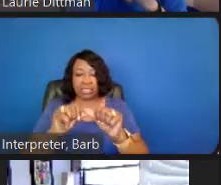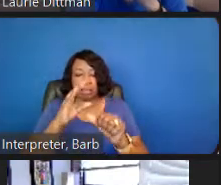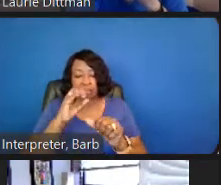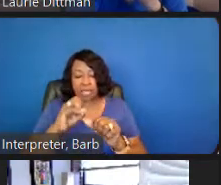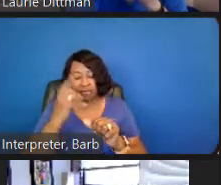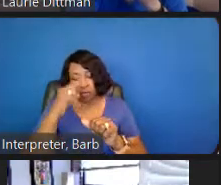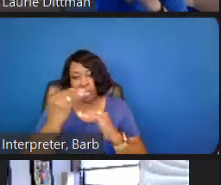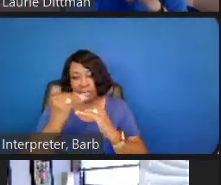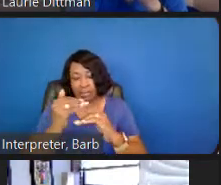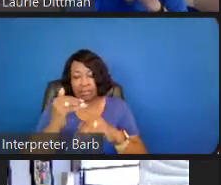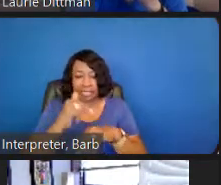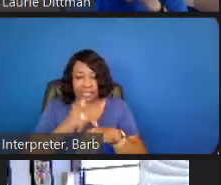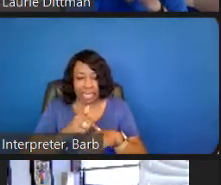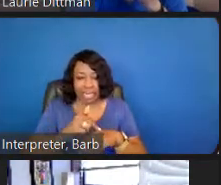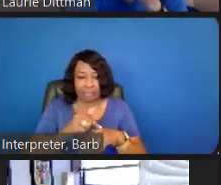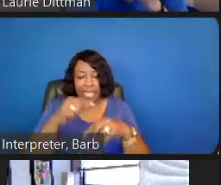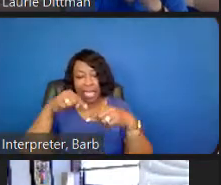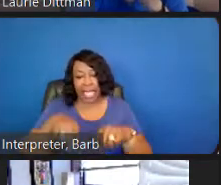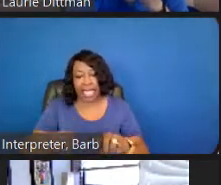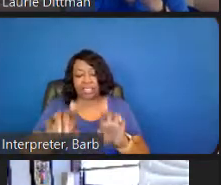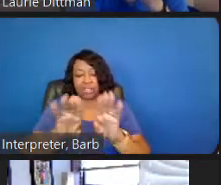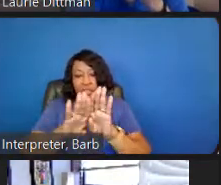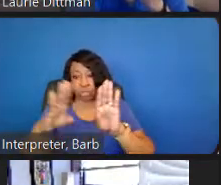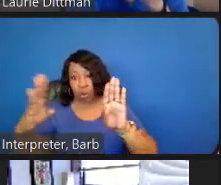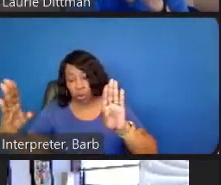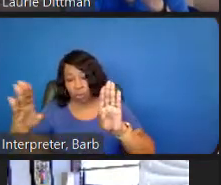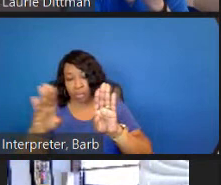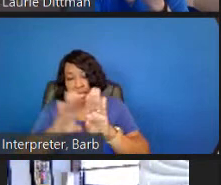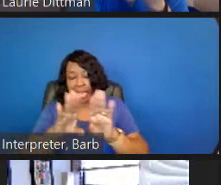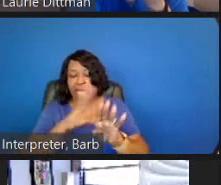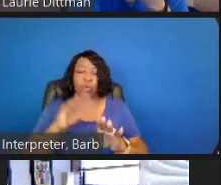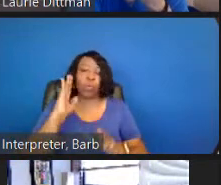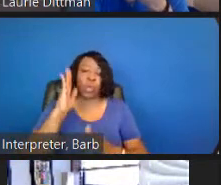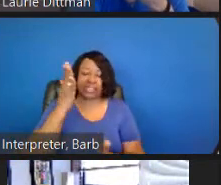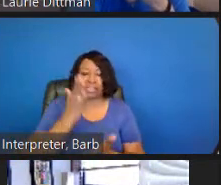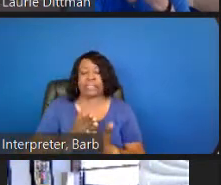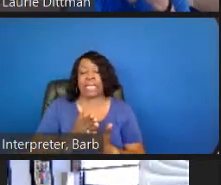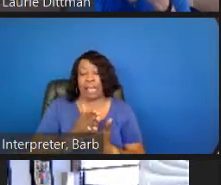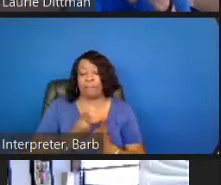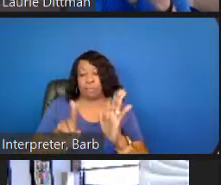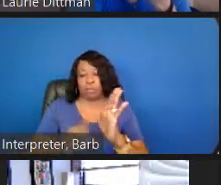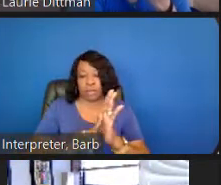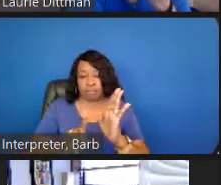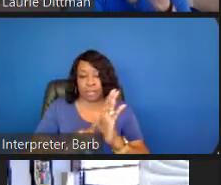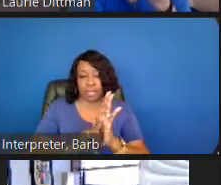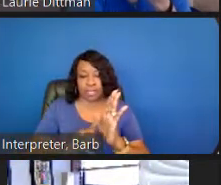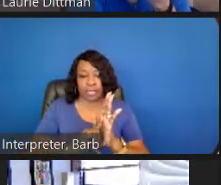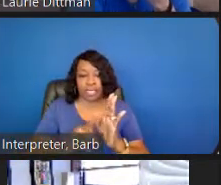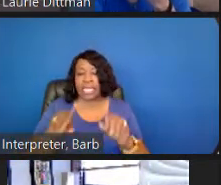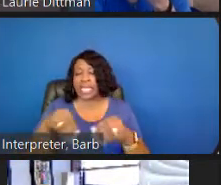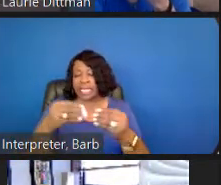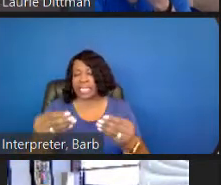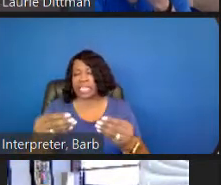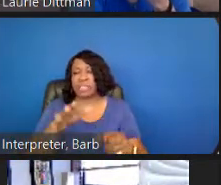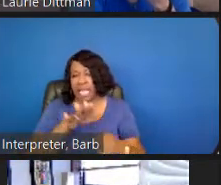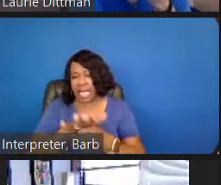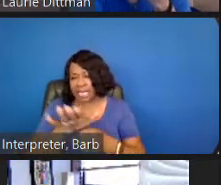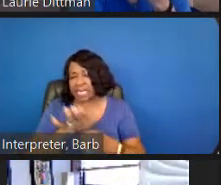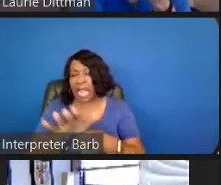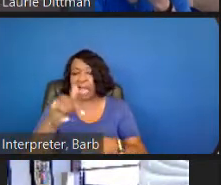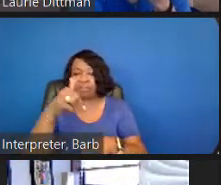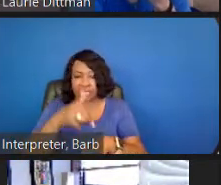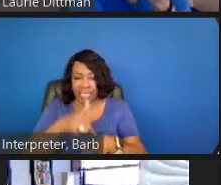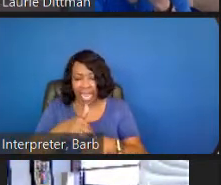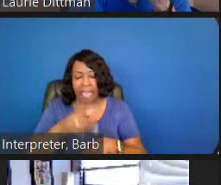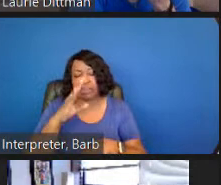time as the door is open, and then it will stop. So it gives you enough, I think, sufficient time to be